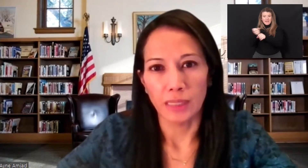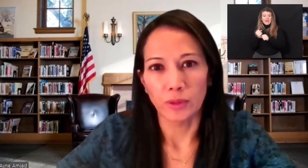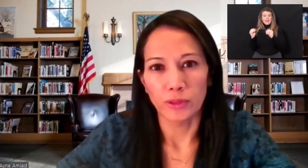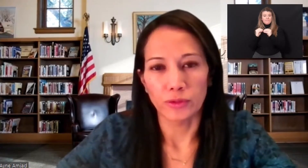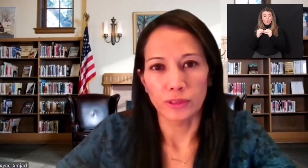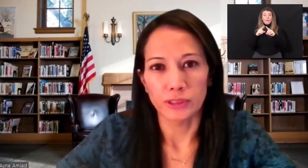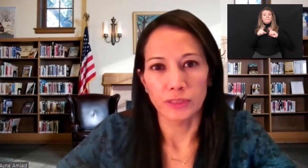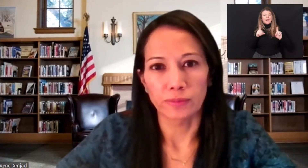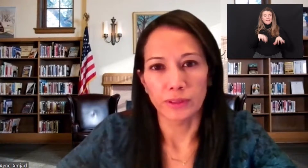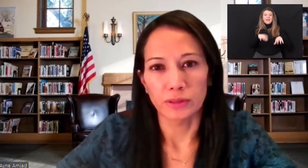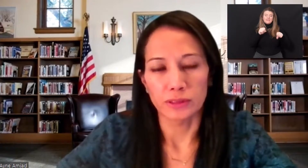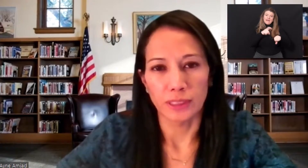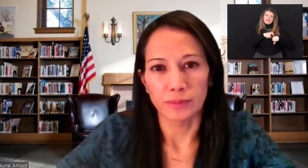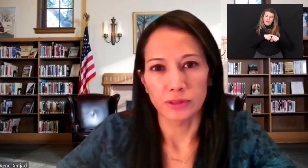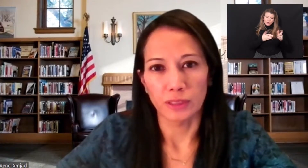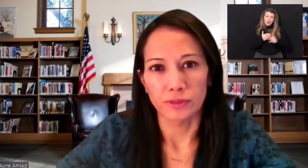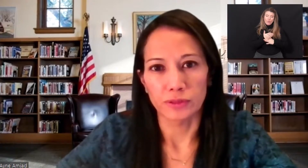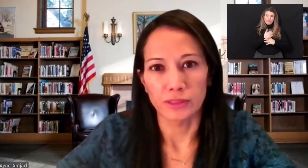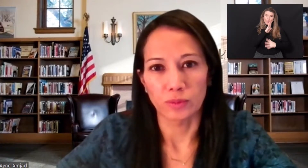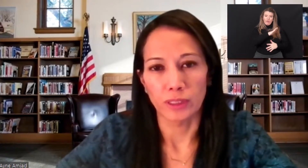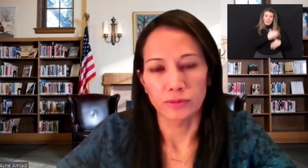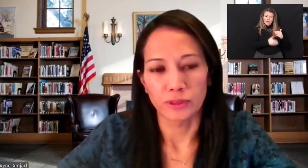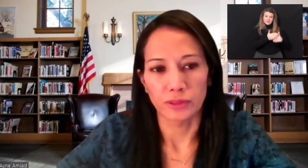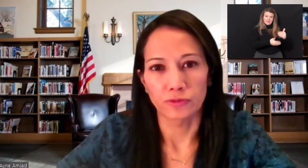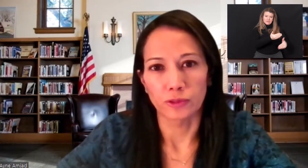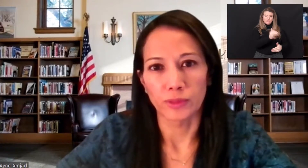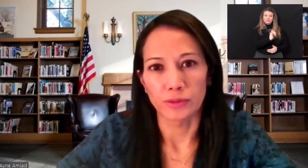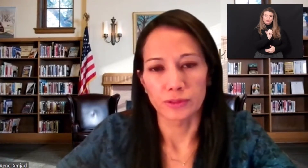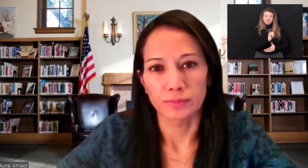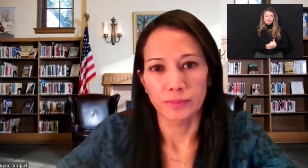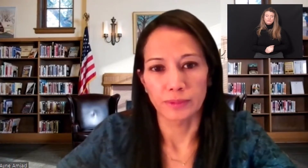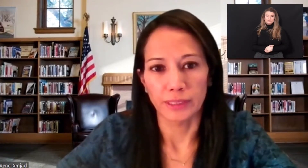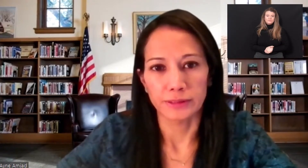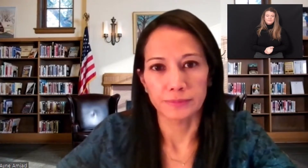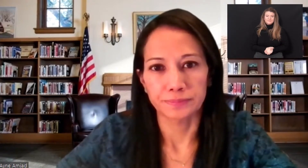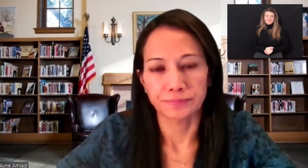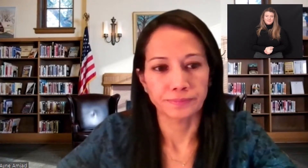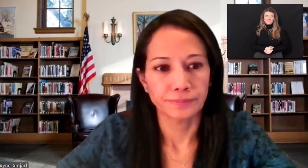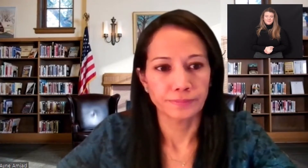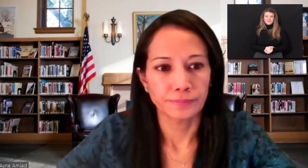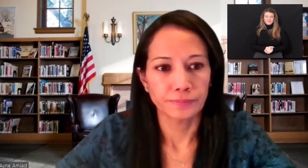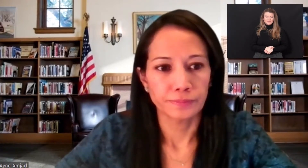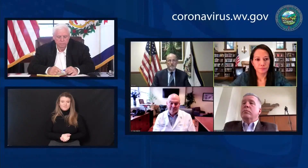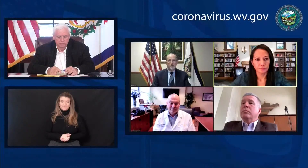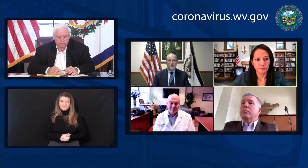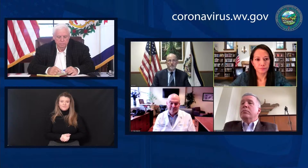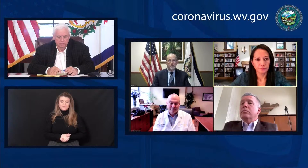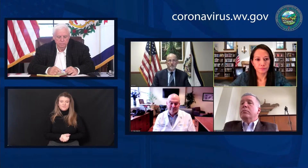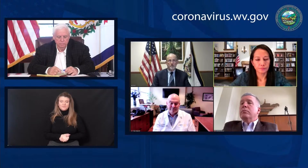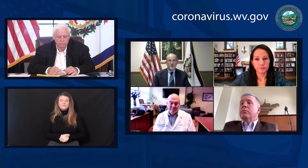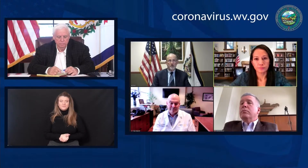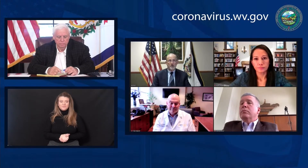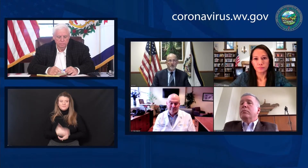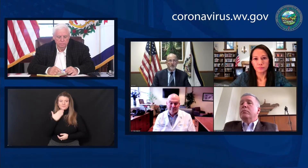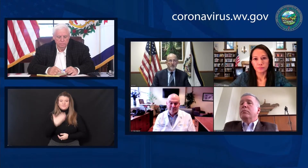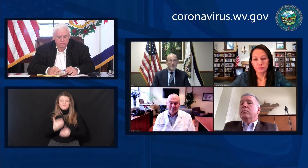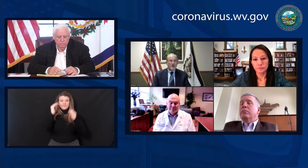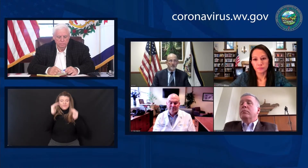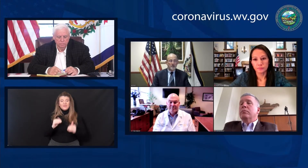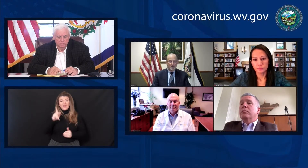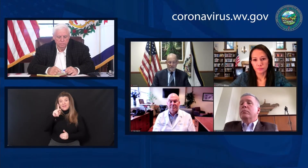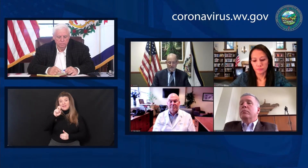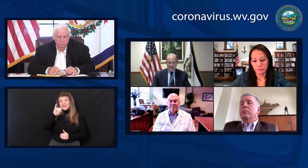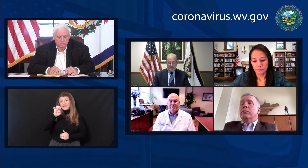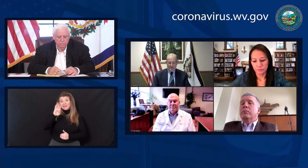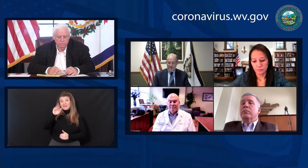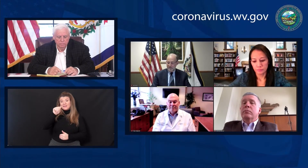take time going through the Chief Medical Examiner's office as well to confirm those. Thanks. All right, thank you, Charles. Next to Kenny Bass